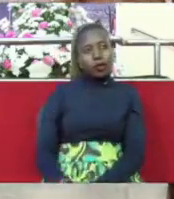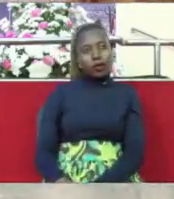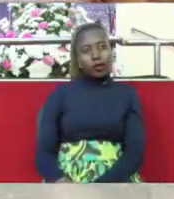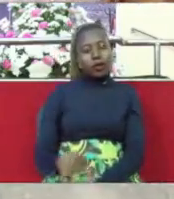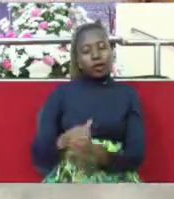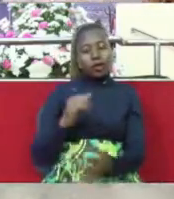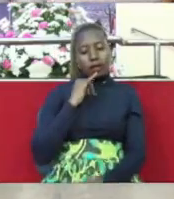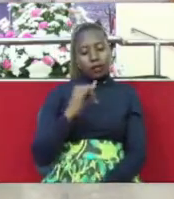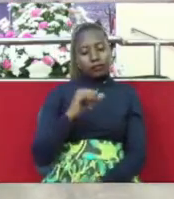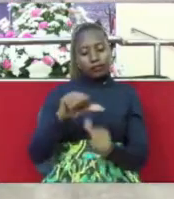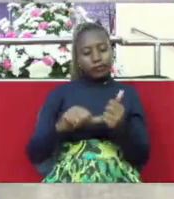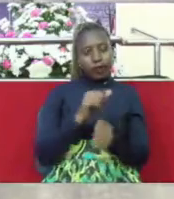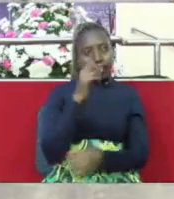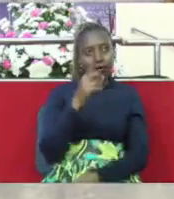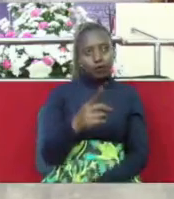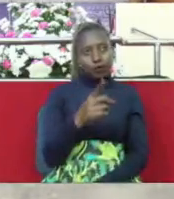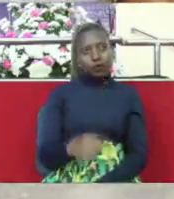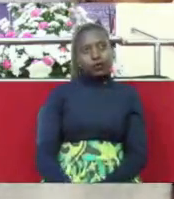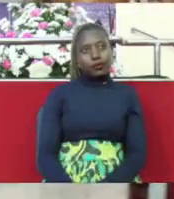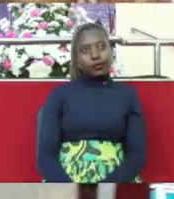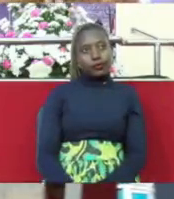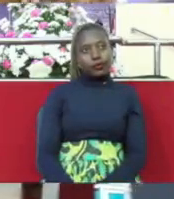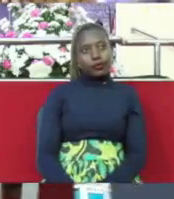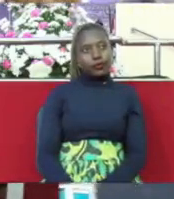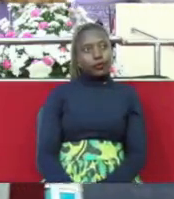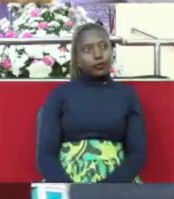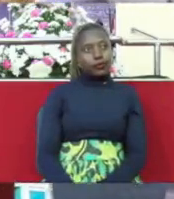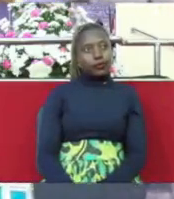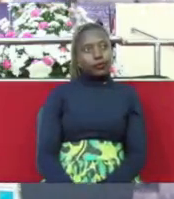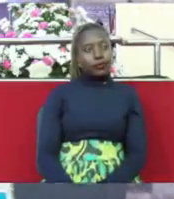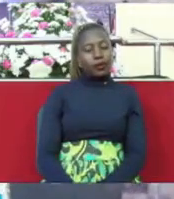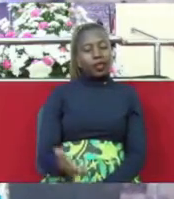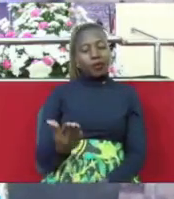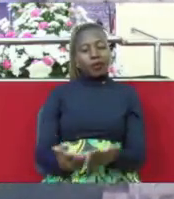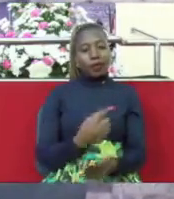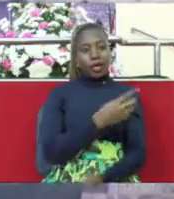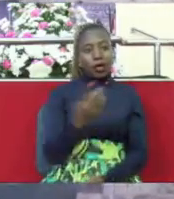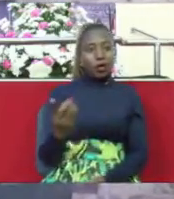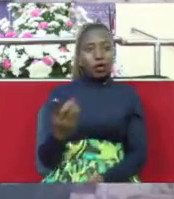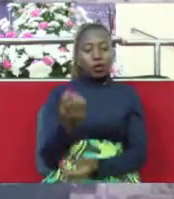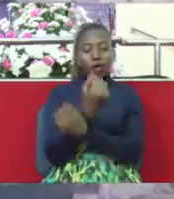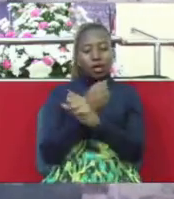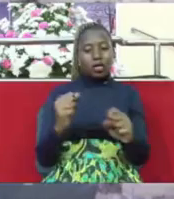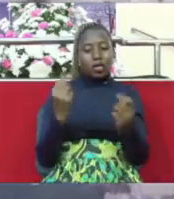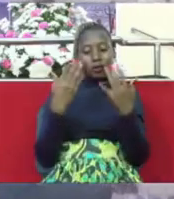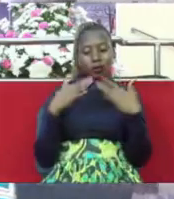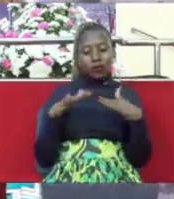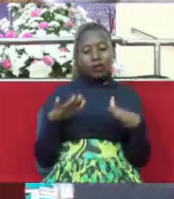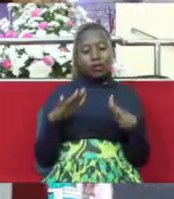Ni kuhusu wewe. It's about you. Ni kuhusu wewe. You could still be born again. We are not questioning that. You're born again.